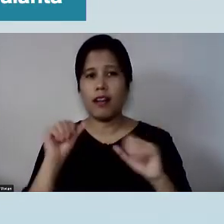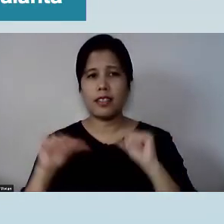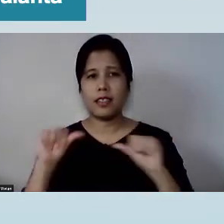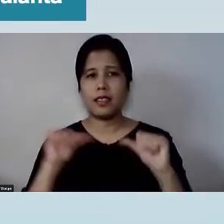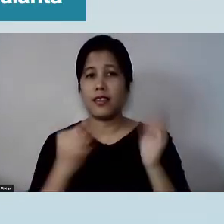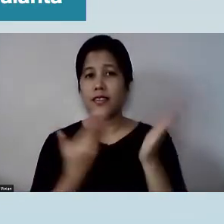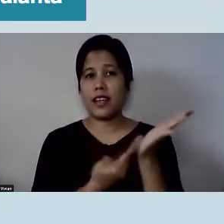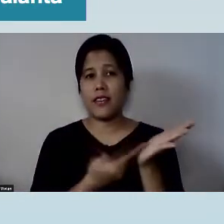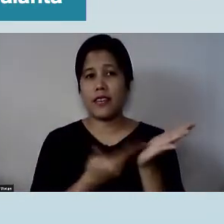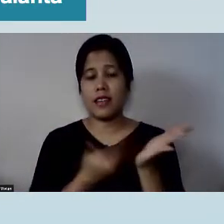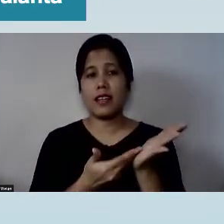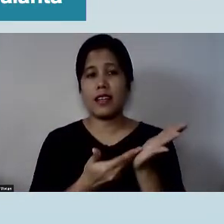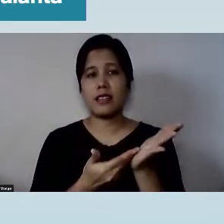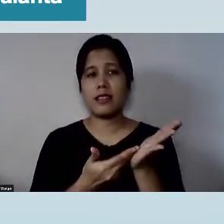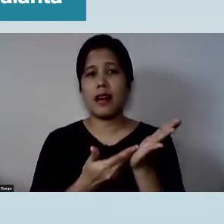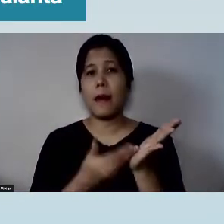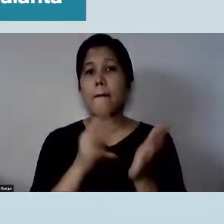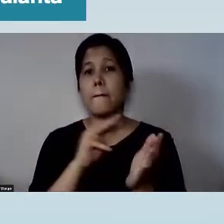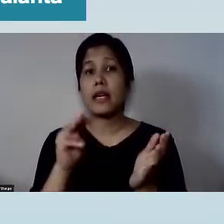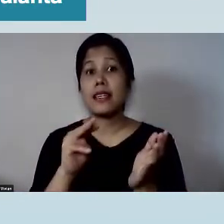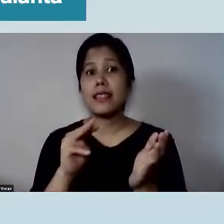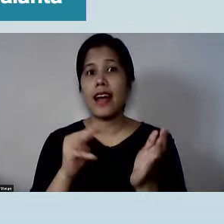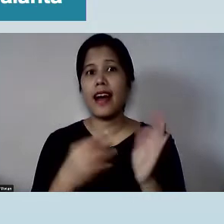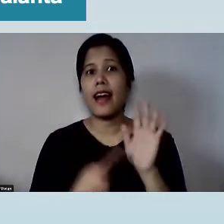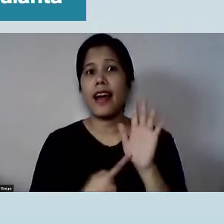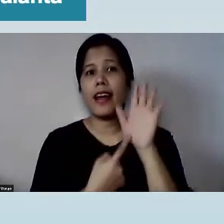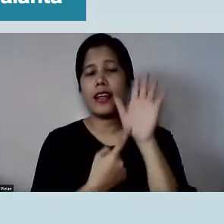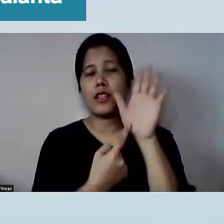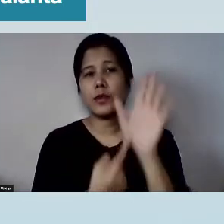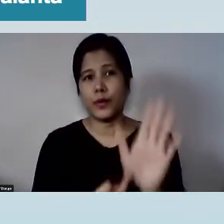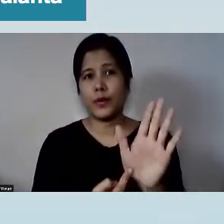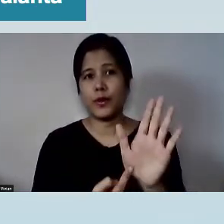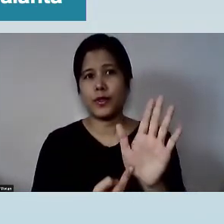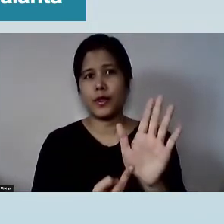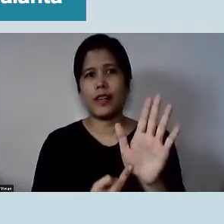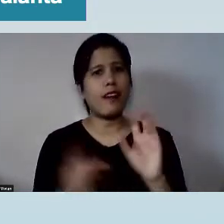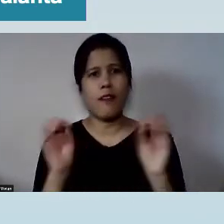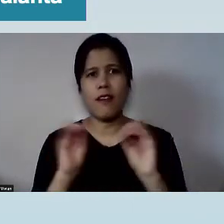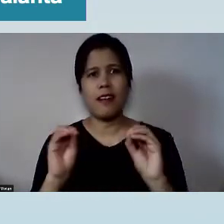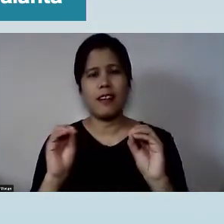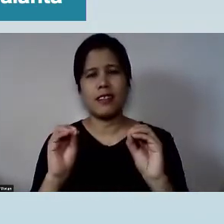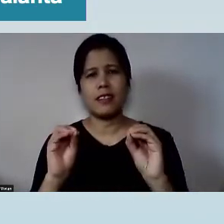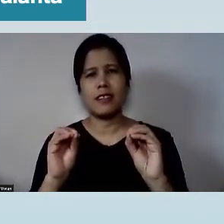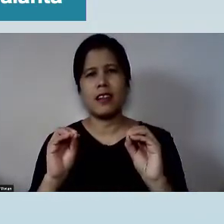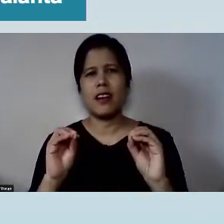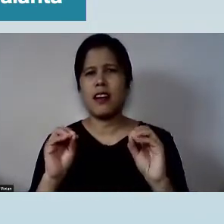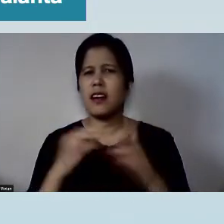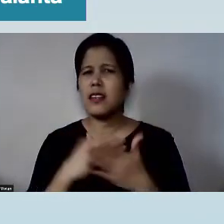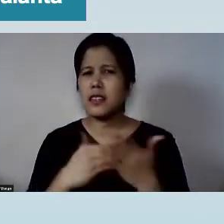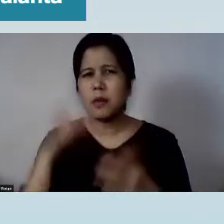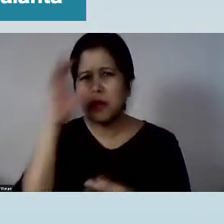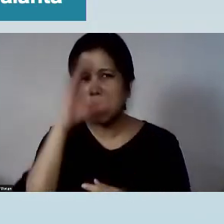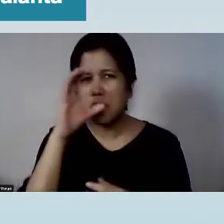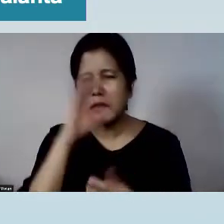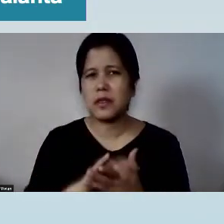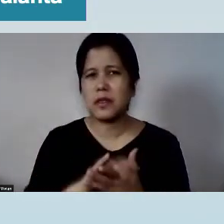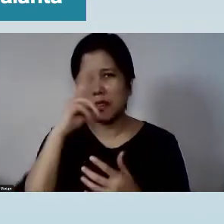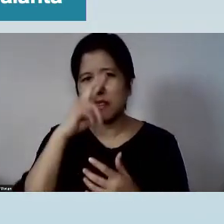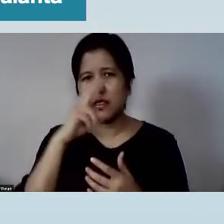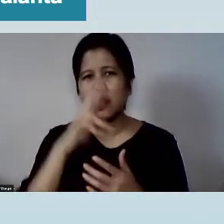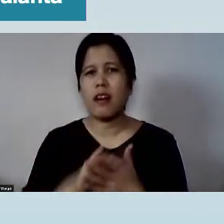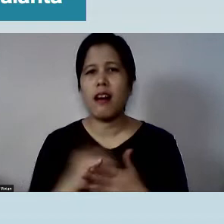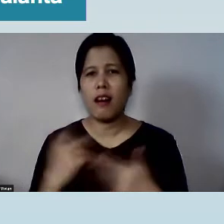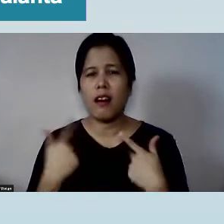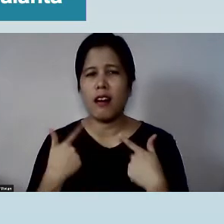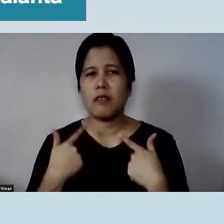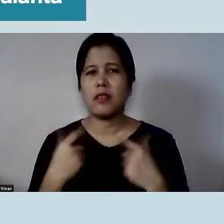that demonstrates media exposure will cause ADHD. Not at all. Some researchers even believe that the rise of ADHD